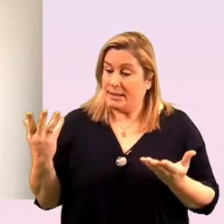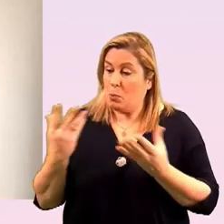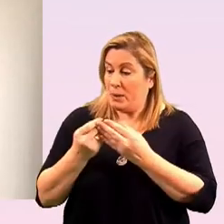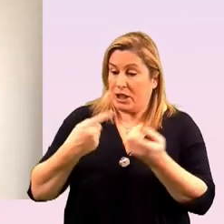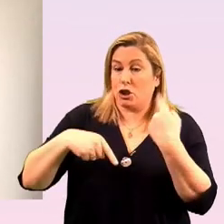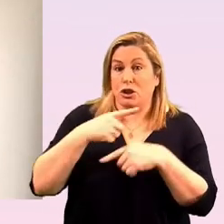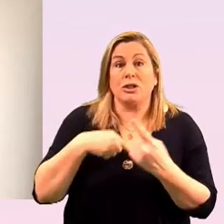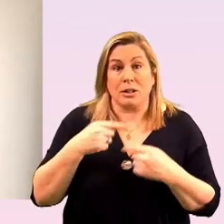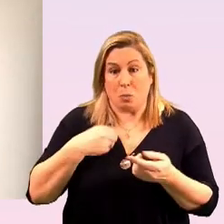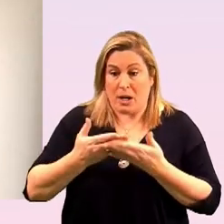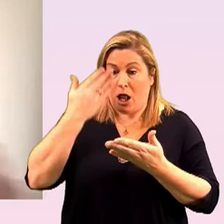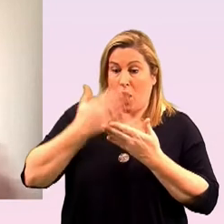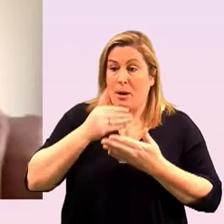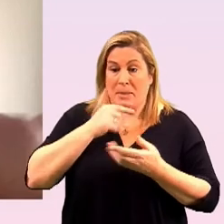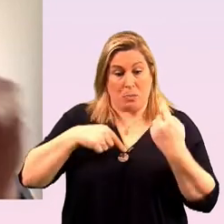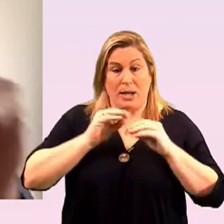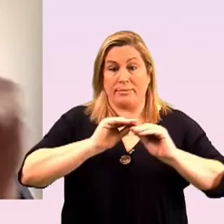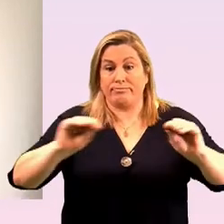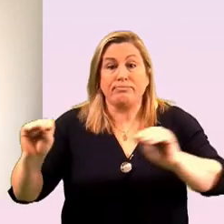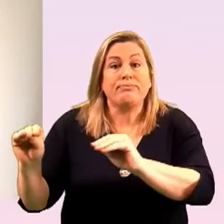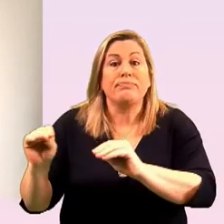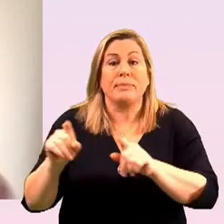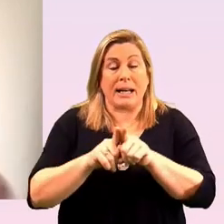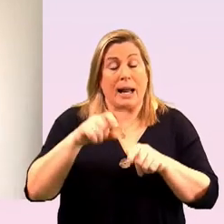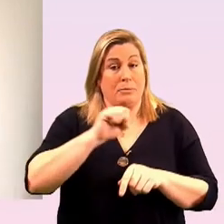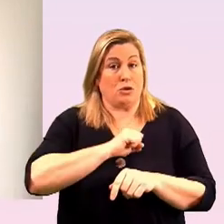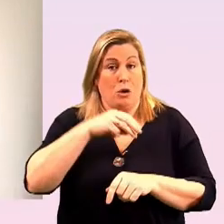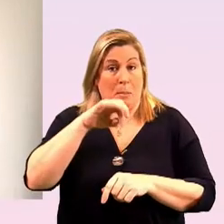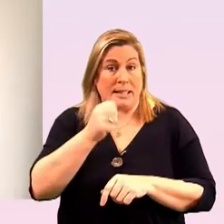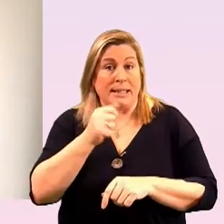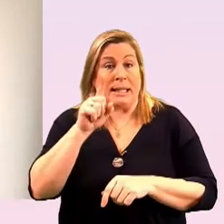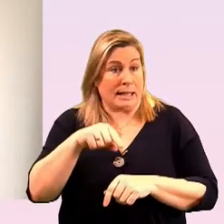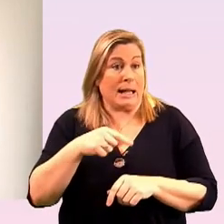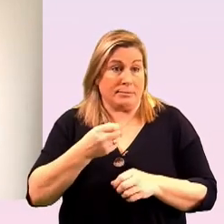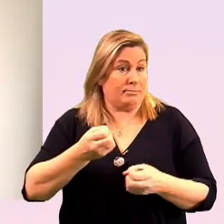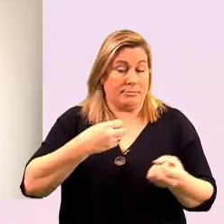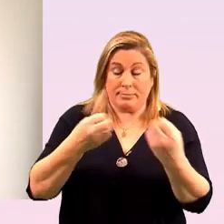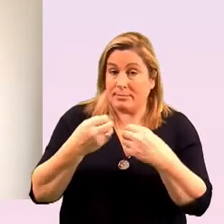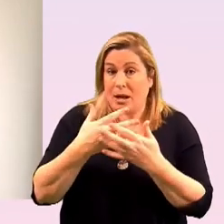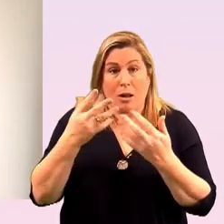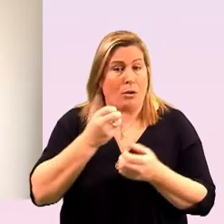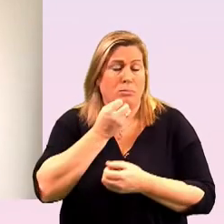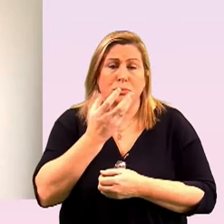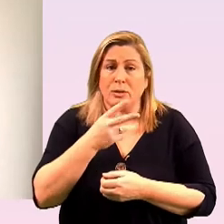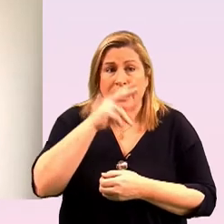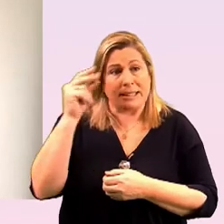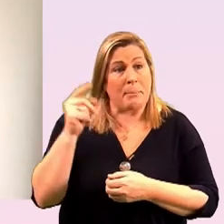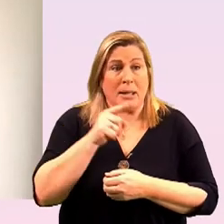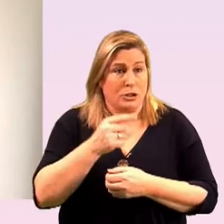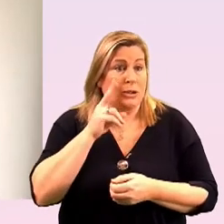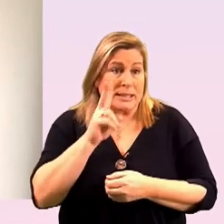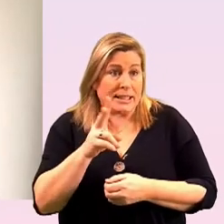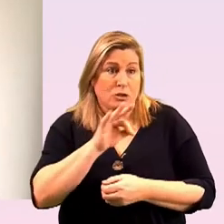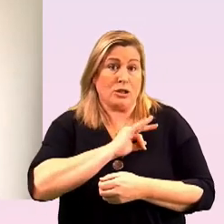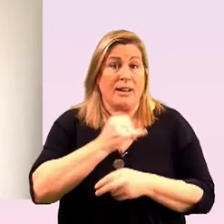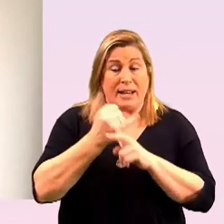in our wake. And I'm sure Martina could actually give us some beautiful examples of that she's seen in Dublin